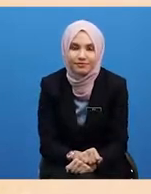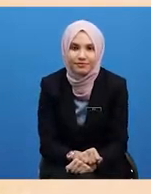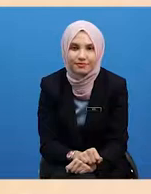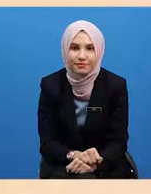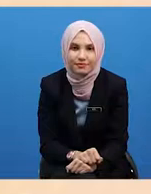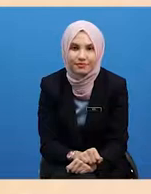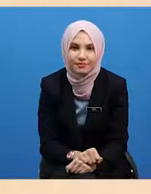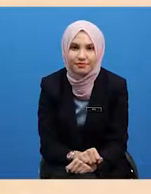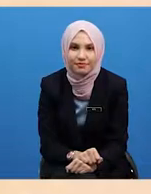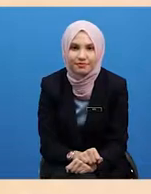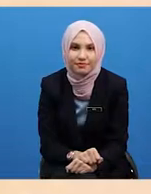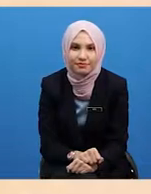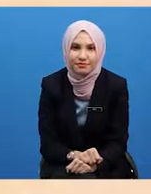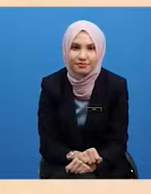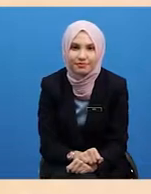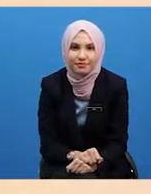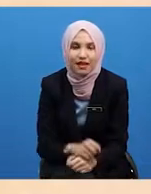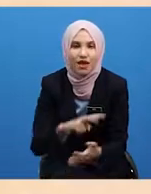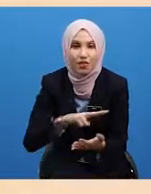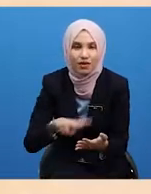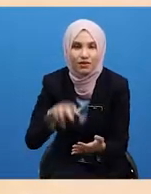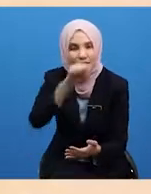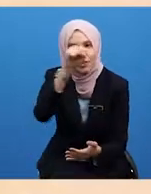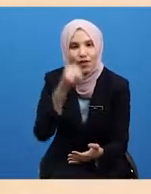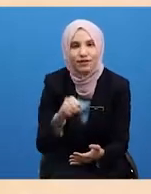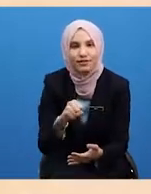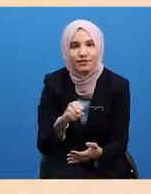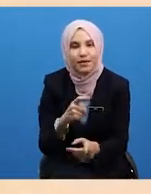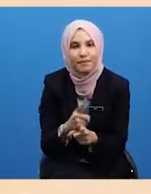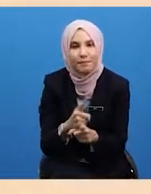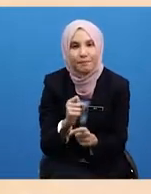Step-by-step guide. Read the question carefully.